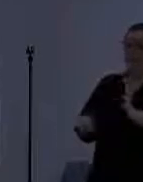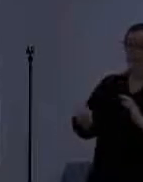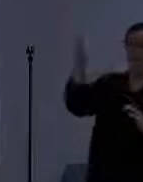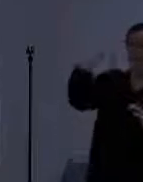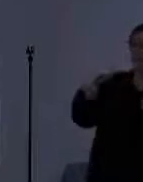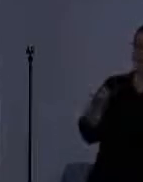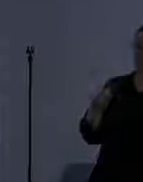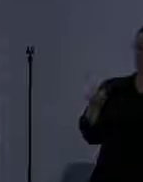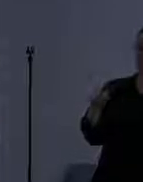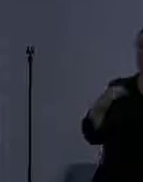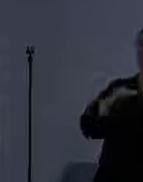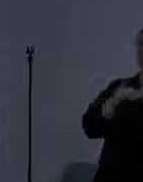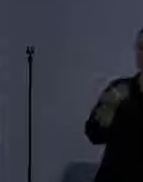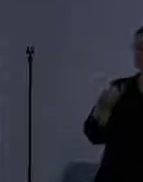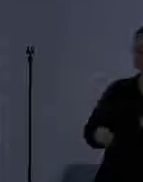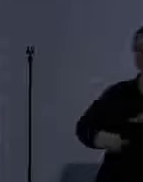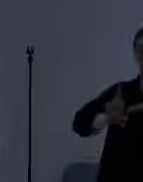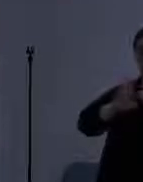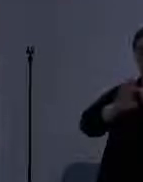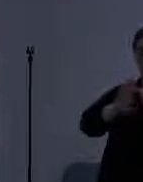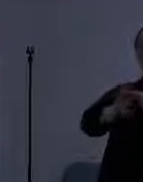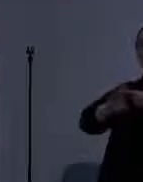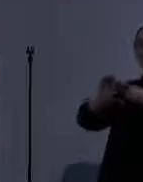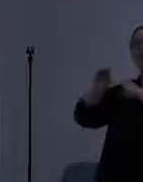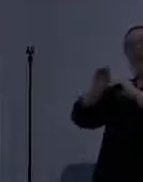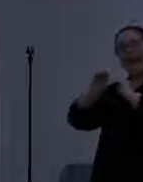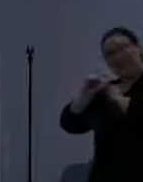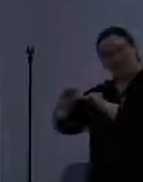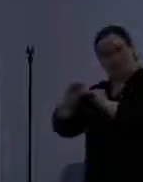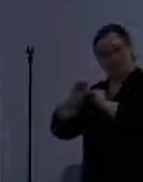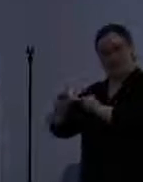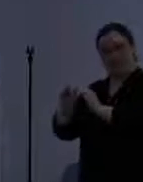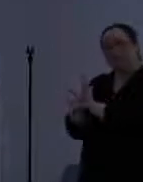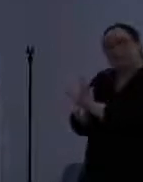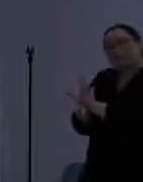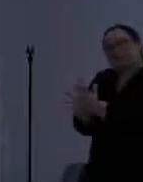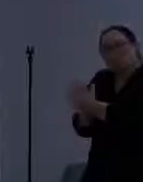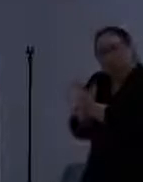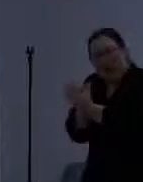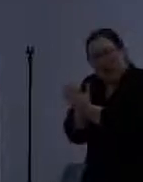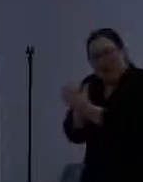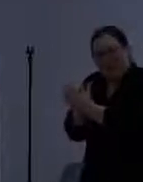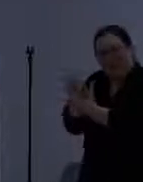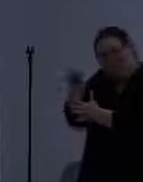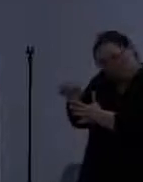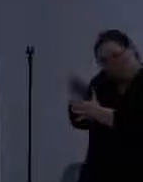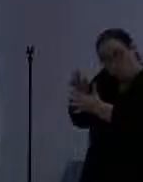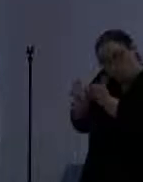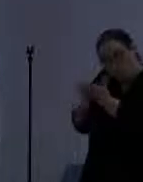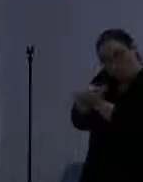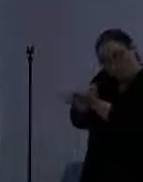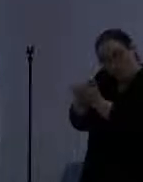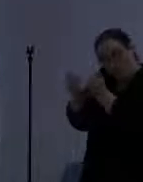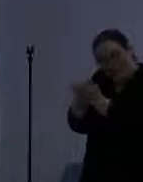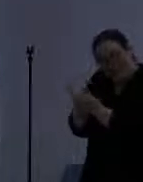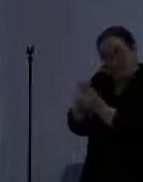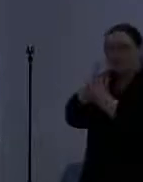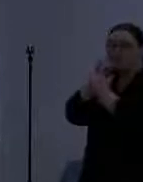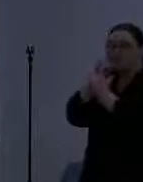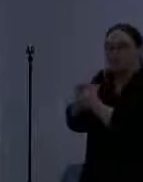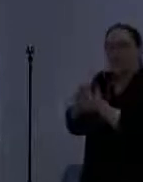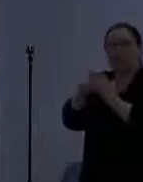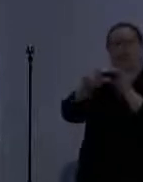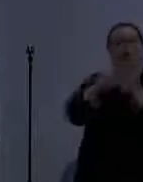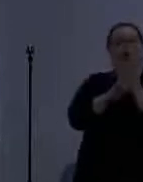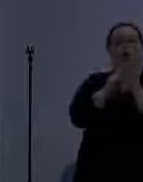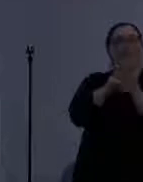to educate providers, persuade them to do the right thing, check that they're compliant, and you'll hear that word